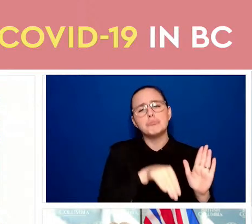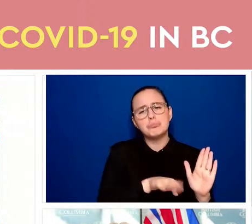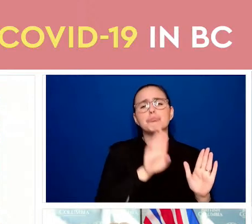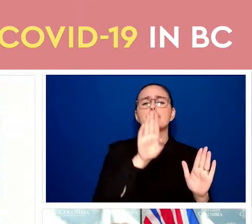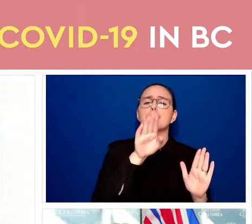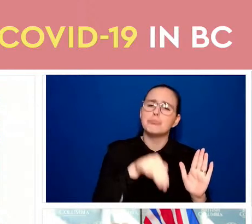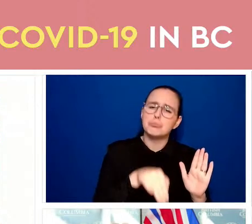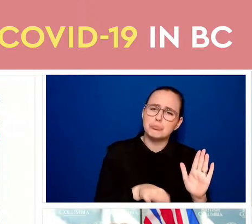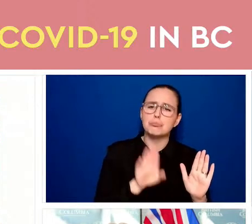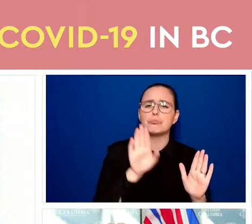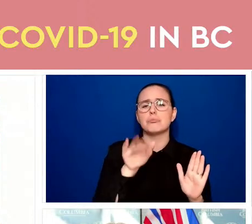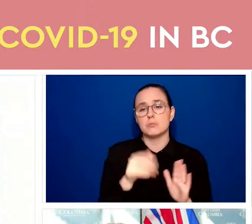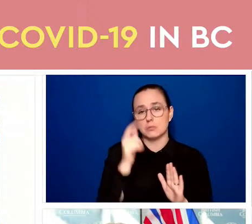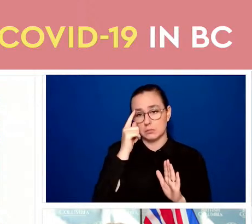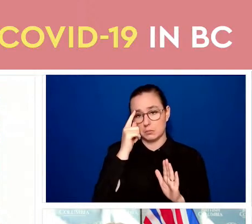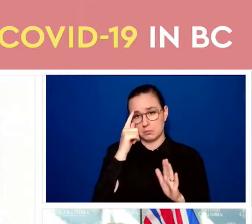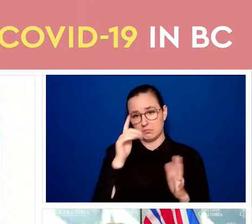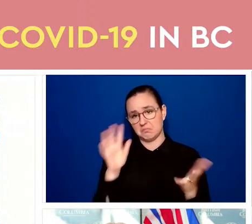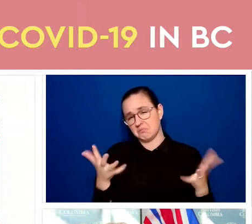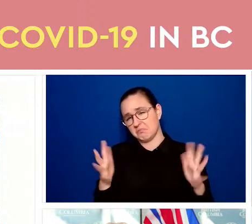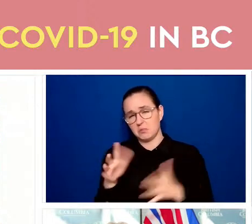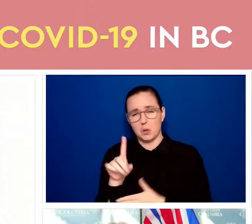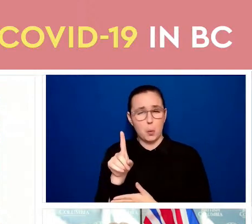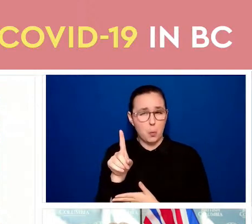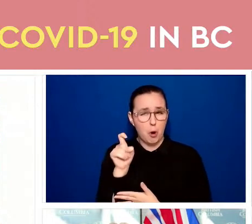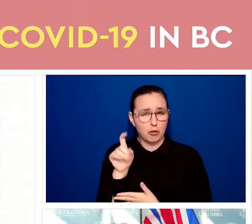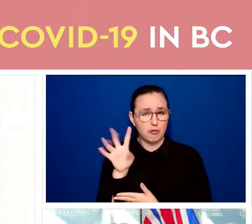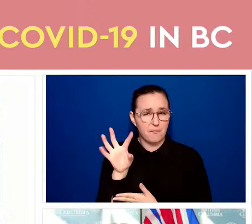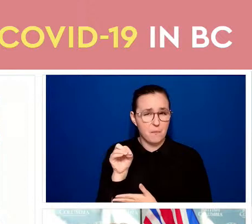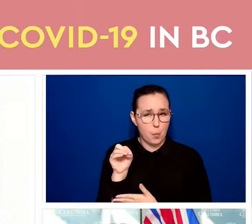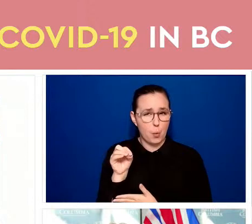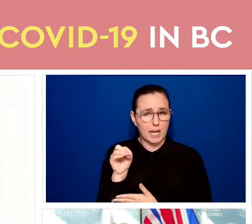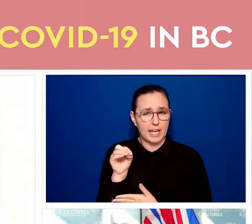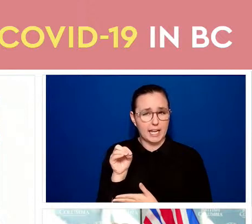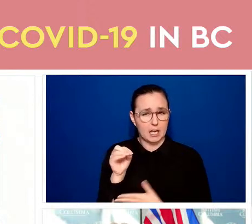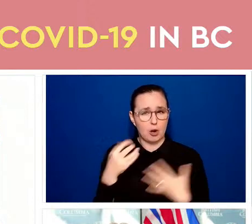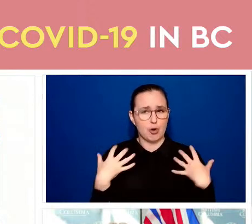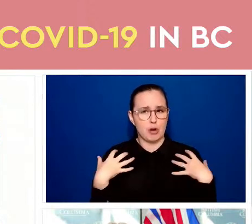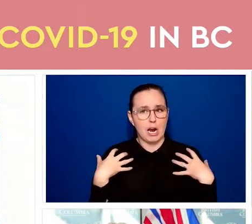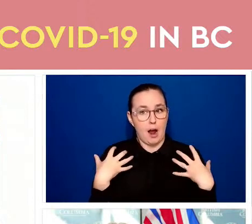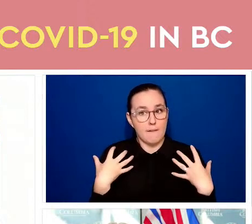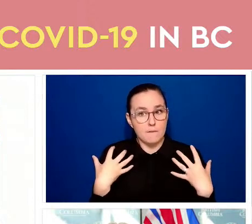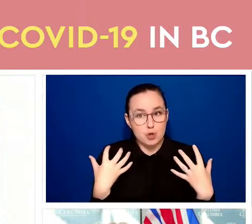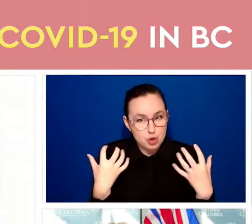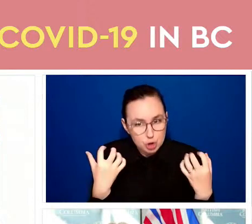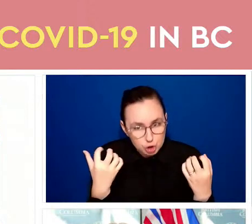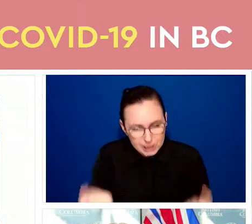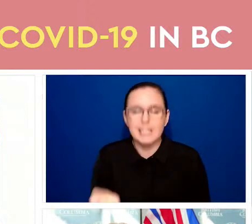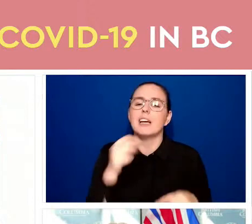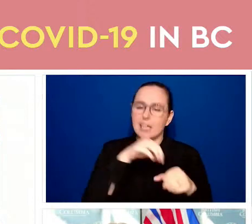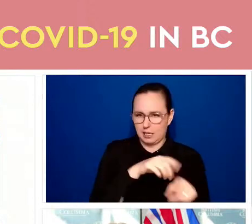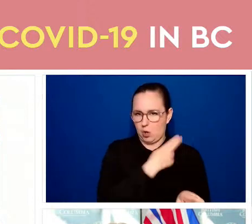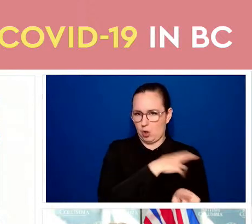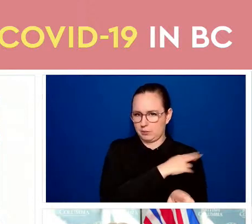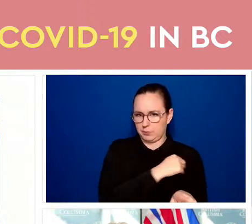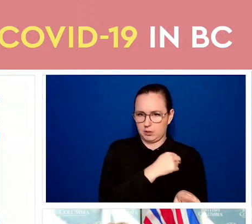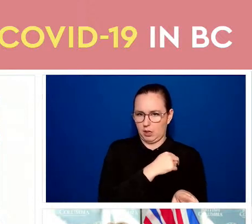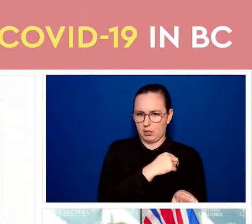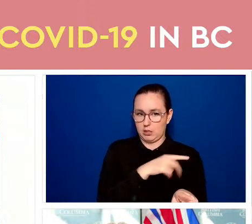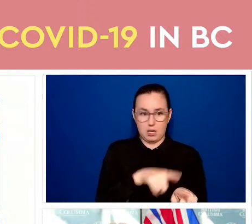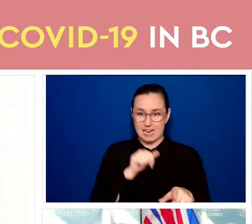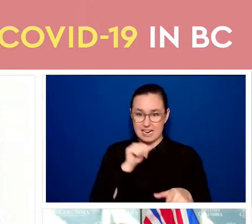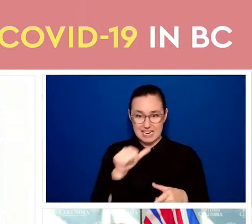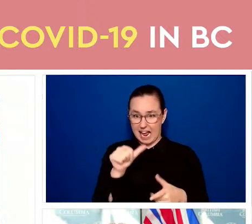around 140 people over the last little while that are recovering in hospital after their acute illness. They're no longer an active